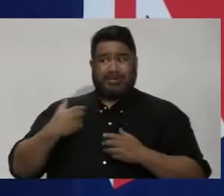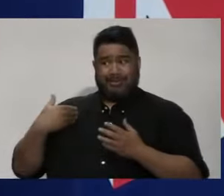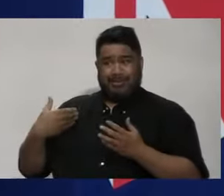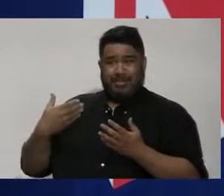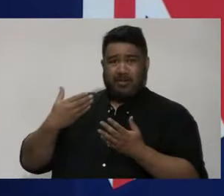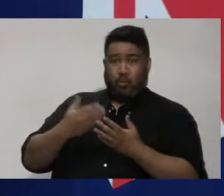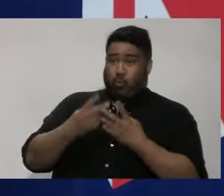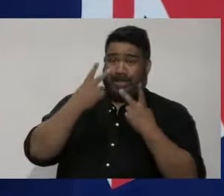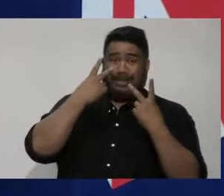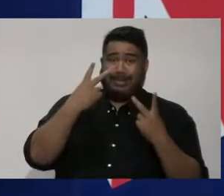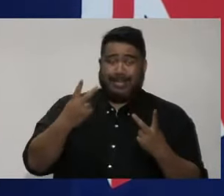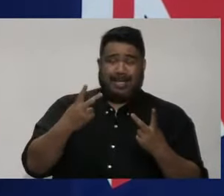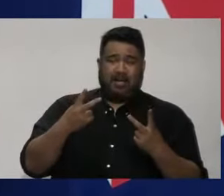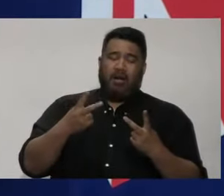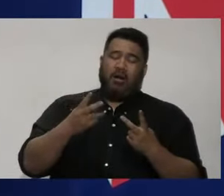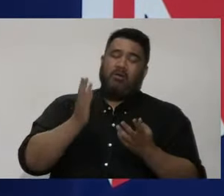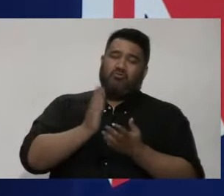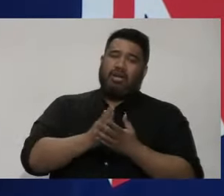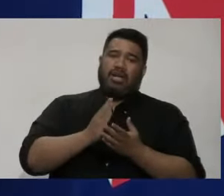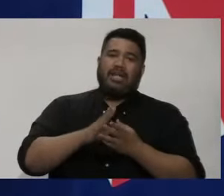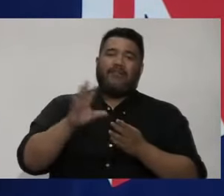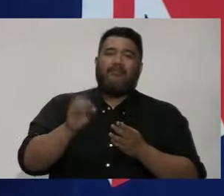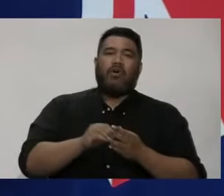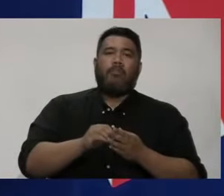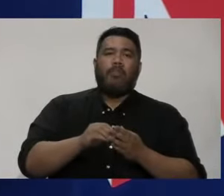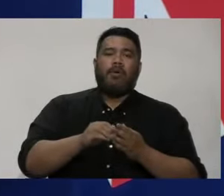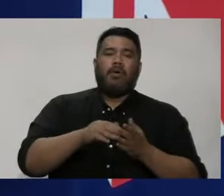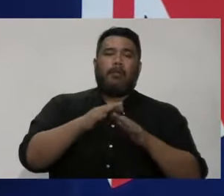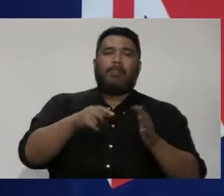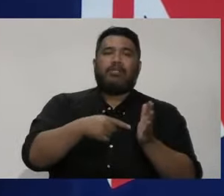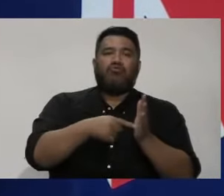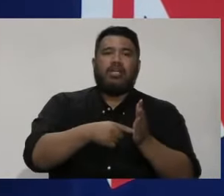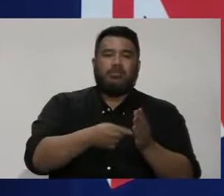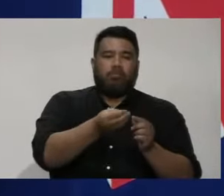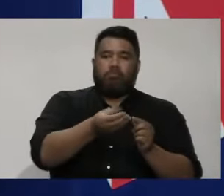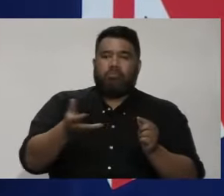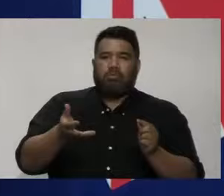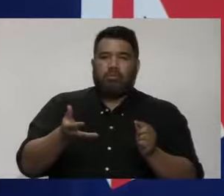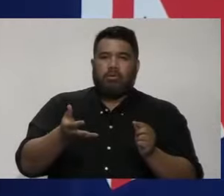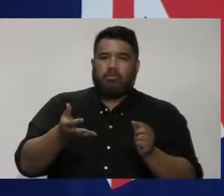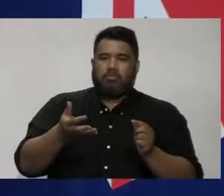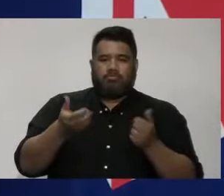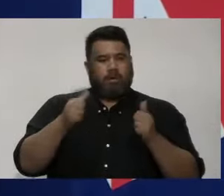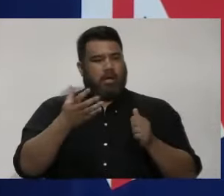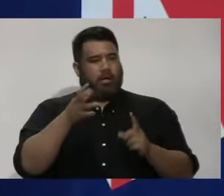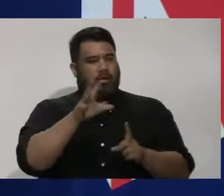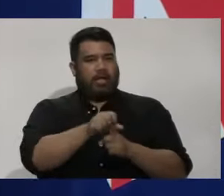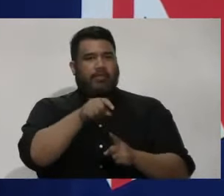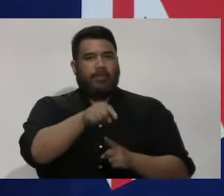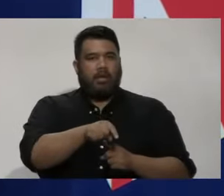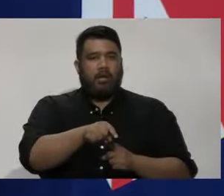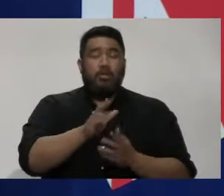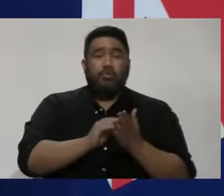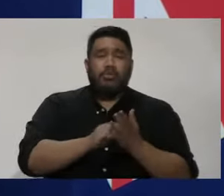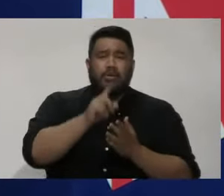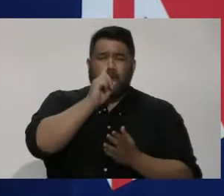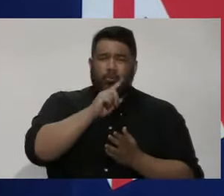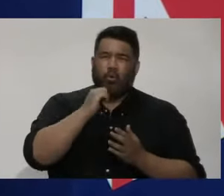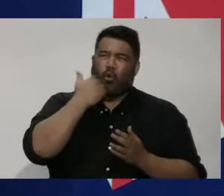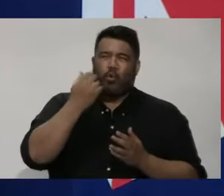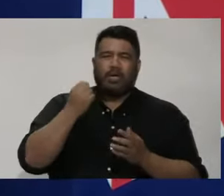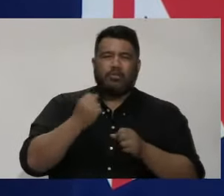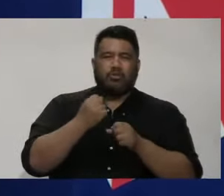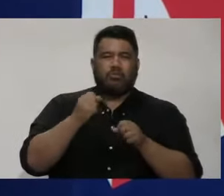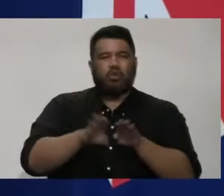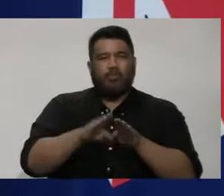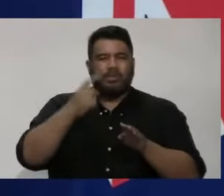link to public transport and transmission. And so I think New Zealanders, we are pragmatic, we are common sense.